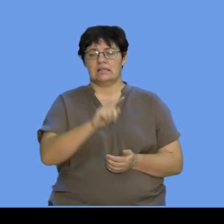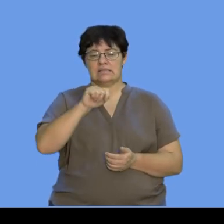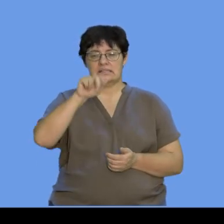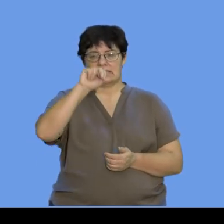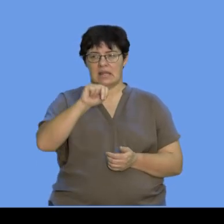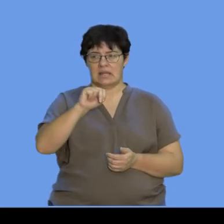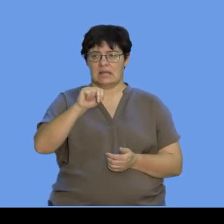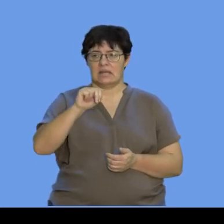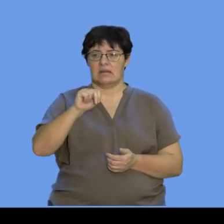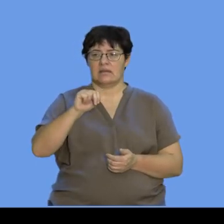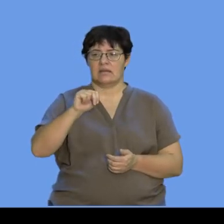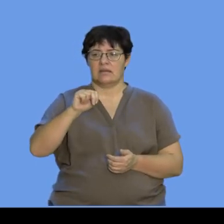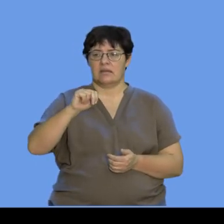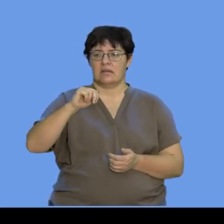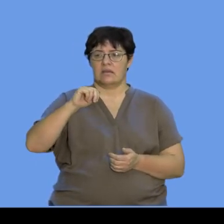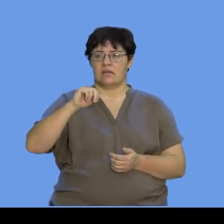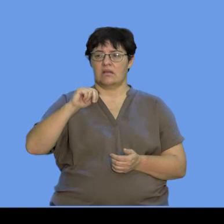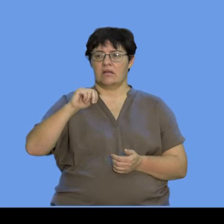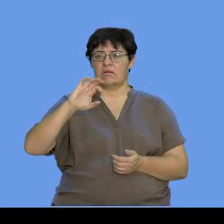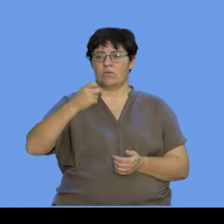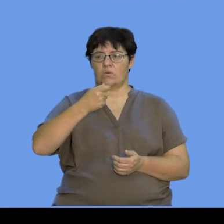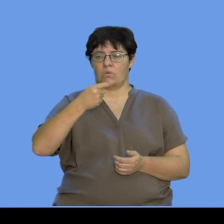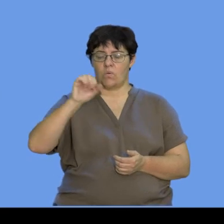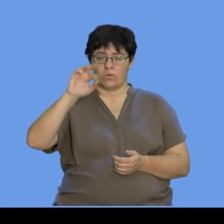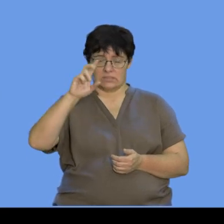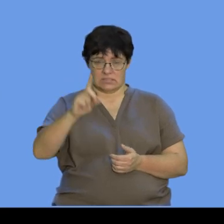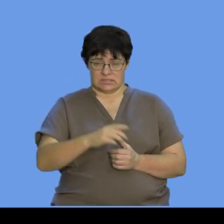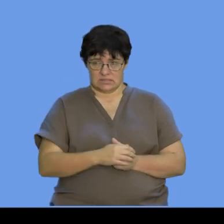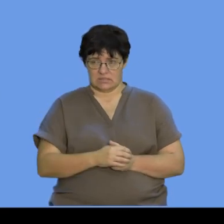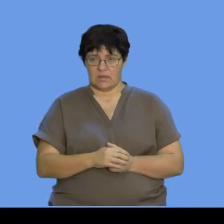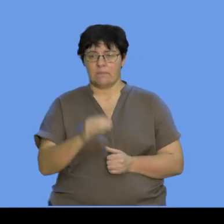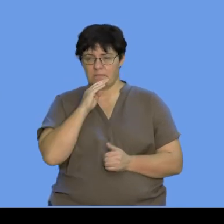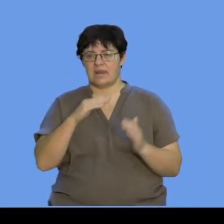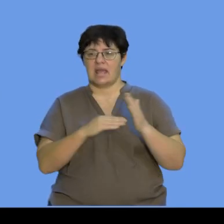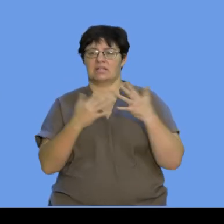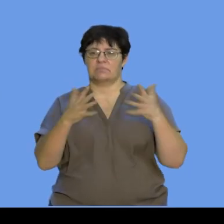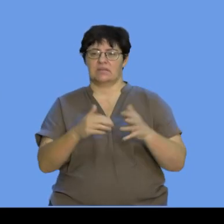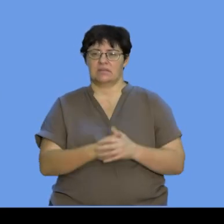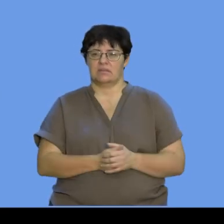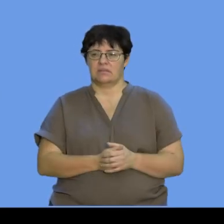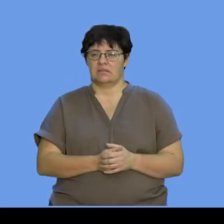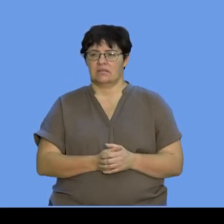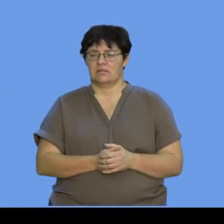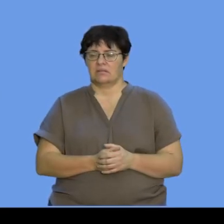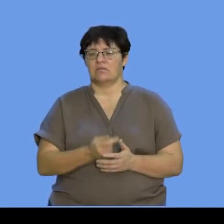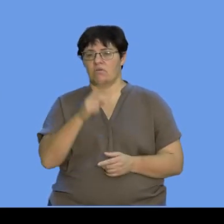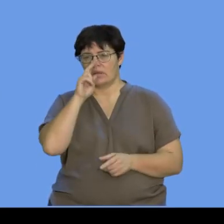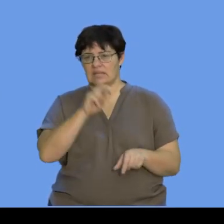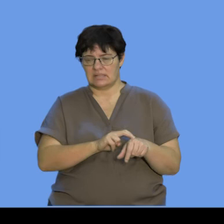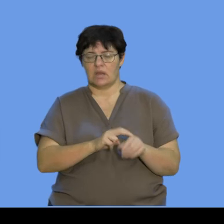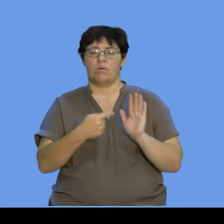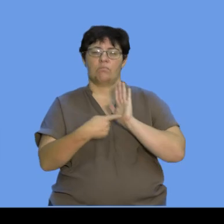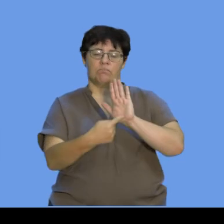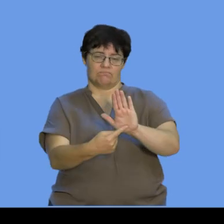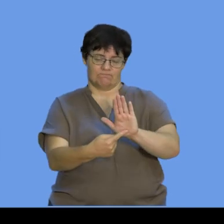tan chord, you see. So already you can just write those down and those will be your angles. And then the